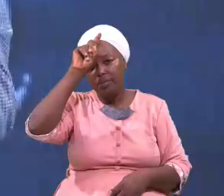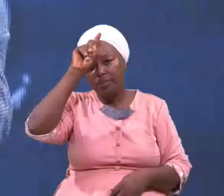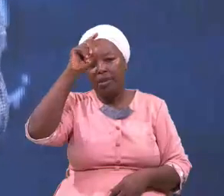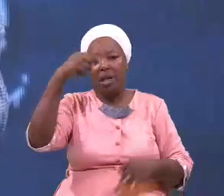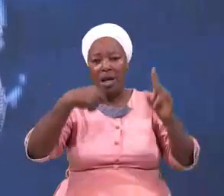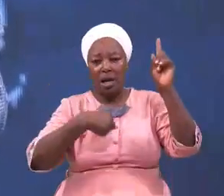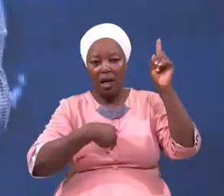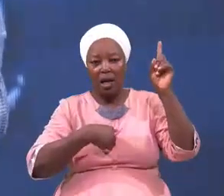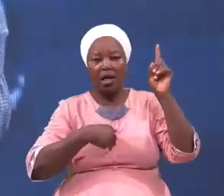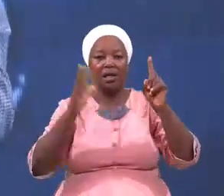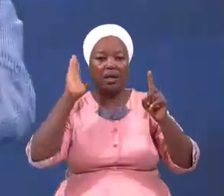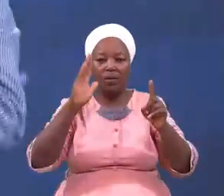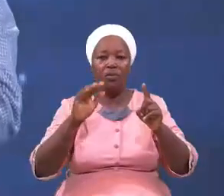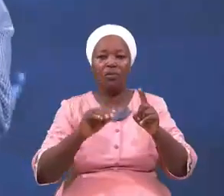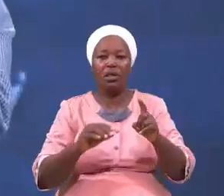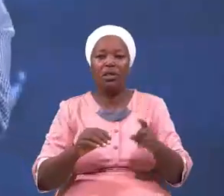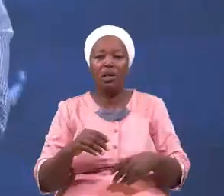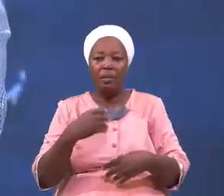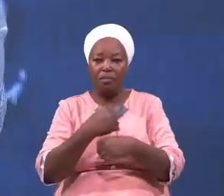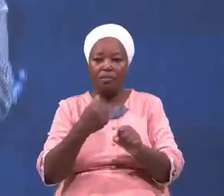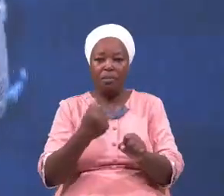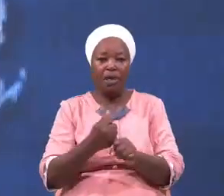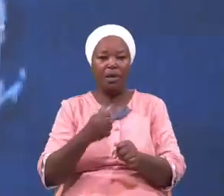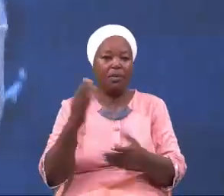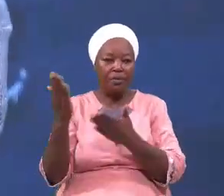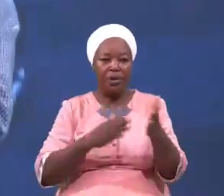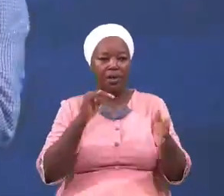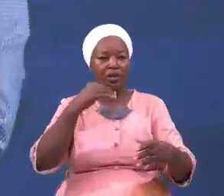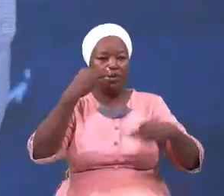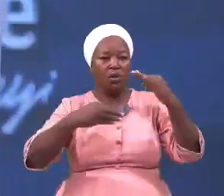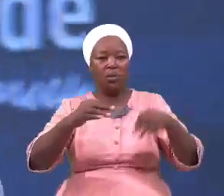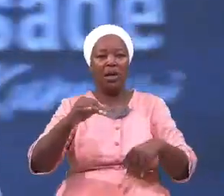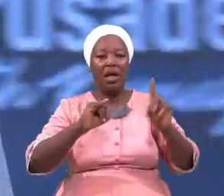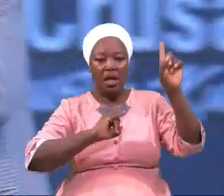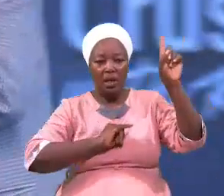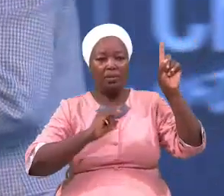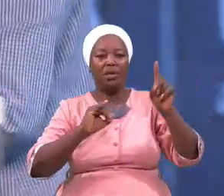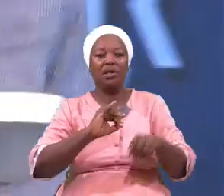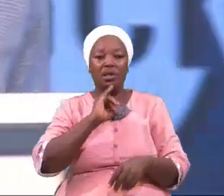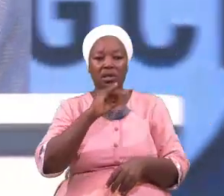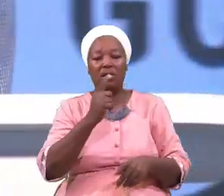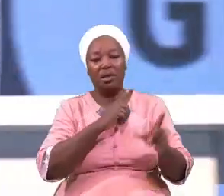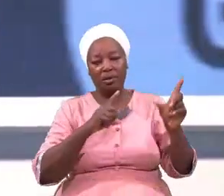and execute judgment. I am the Lord.